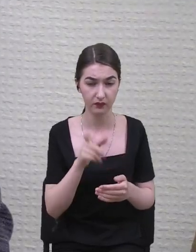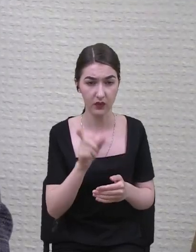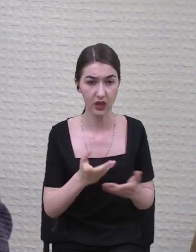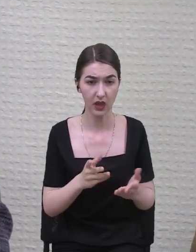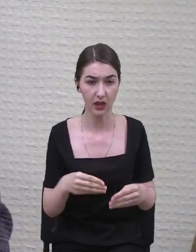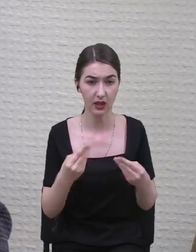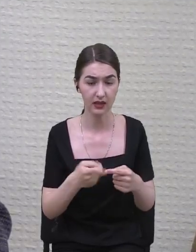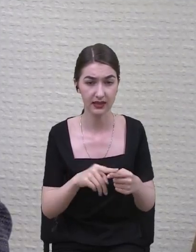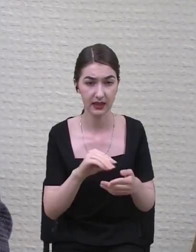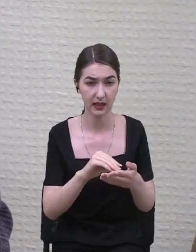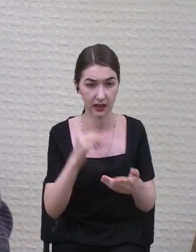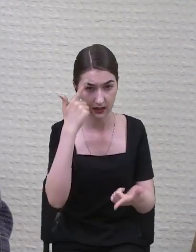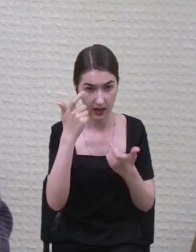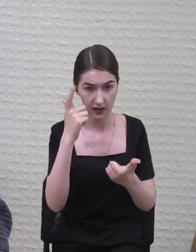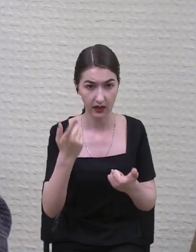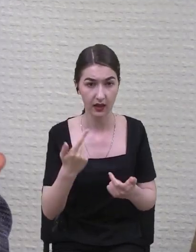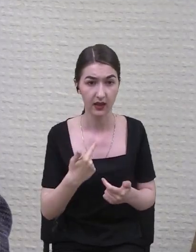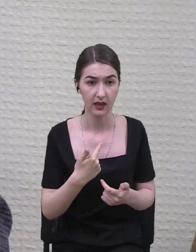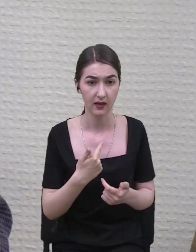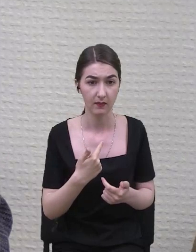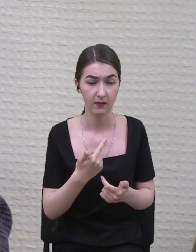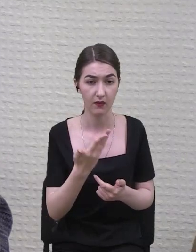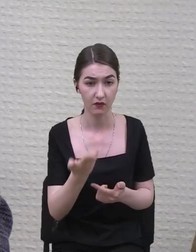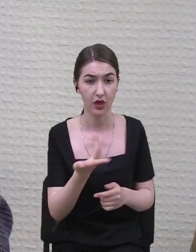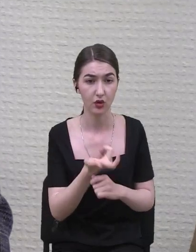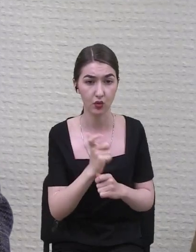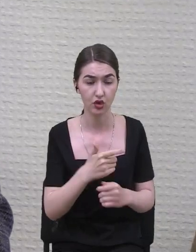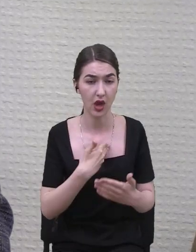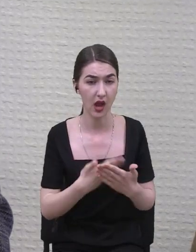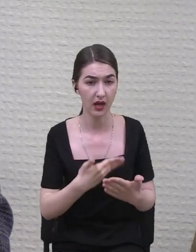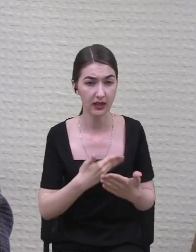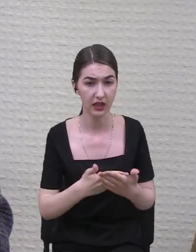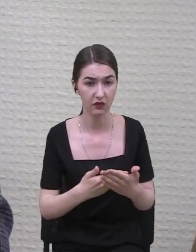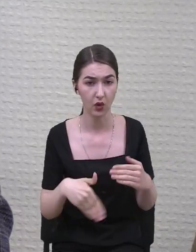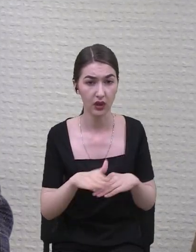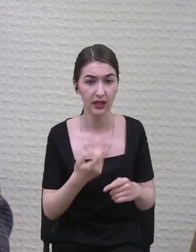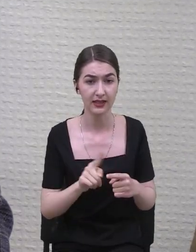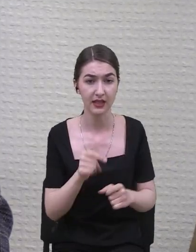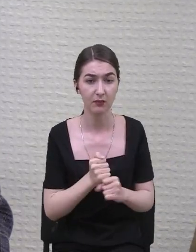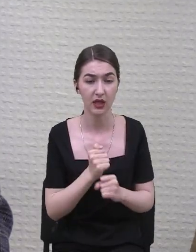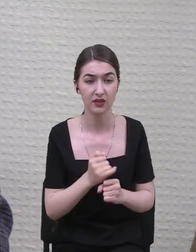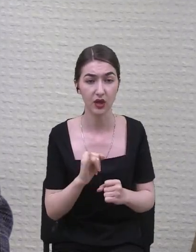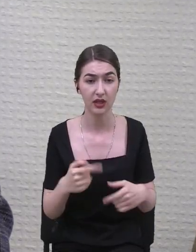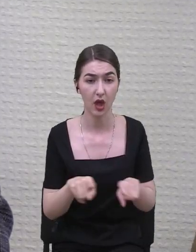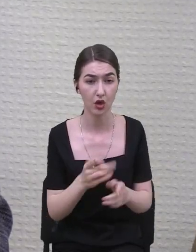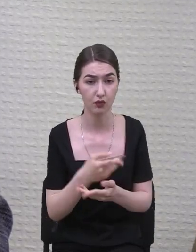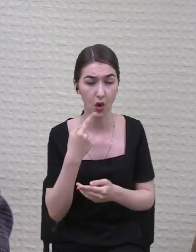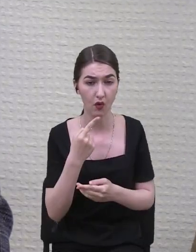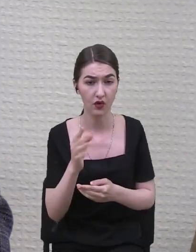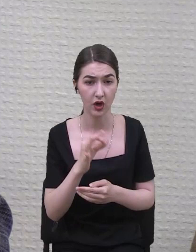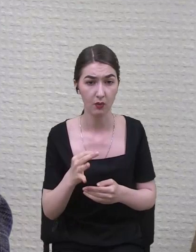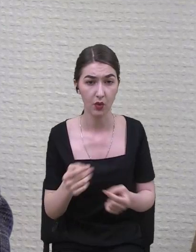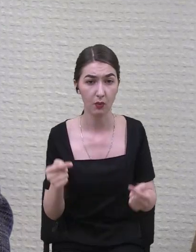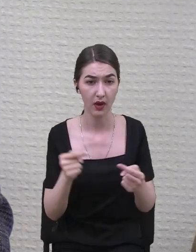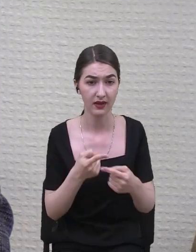very much in tune with. And then finally, we talked a little bit about the sort of technical details of the